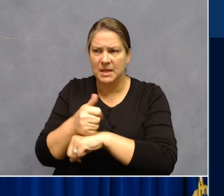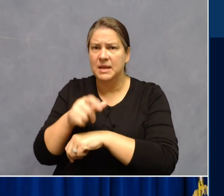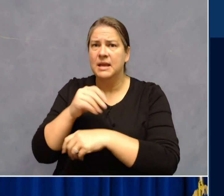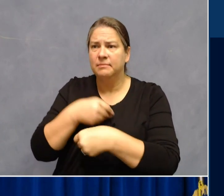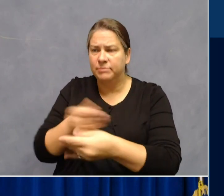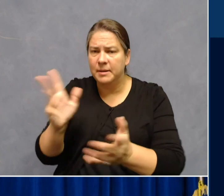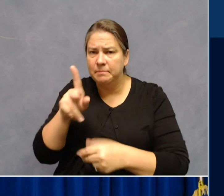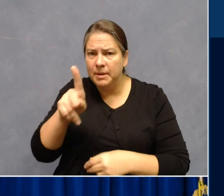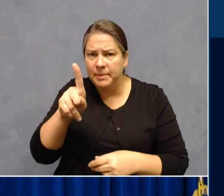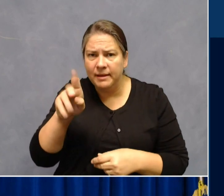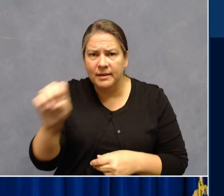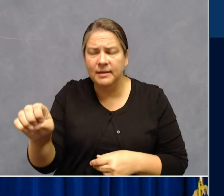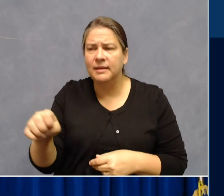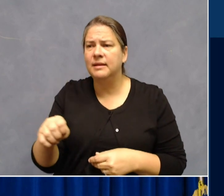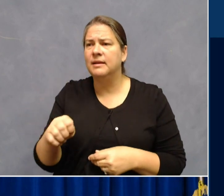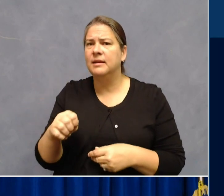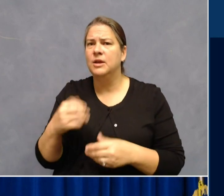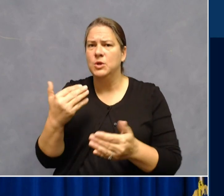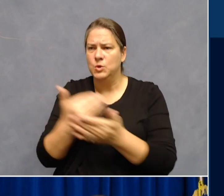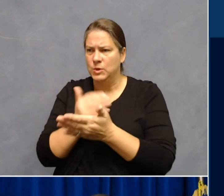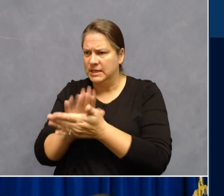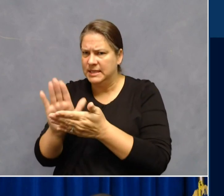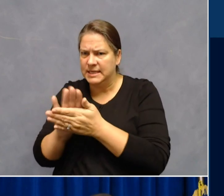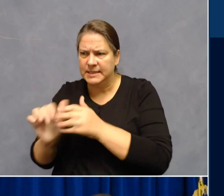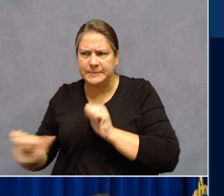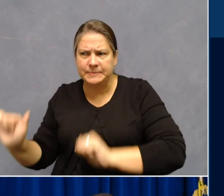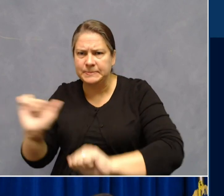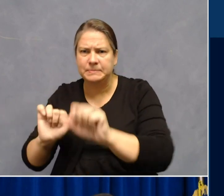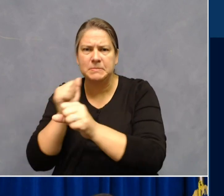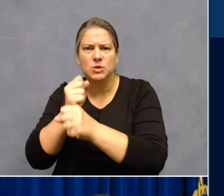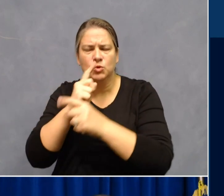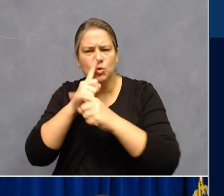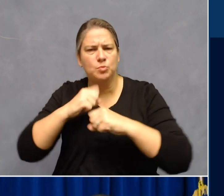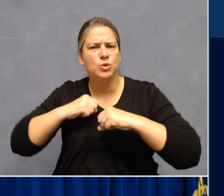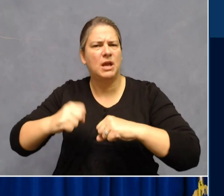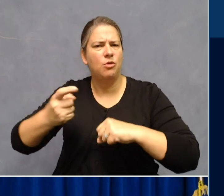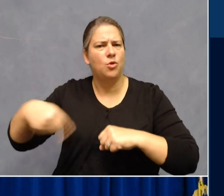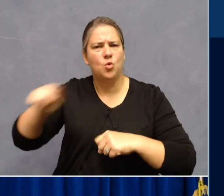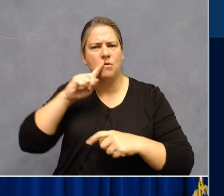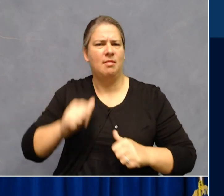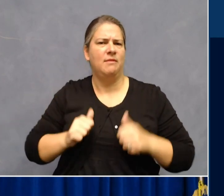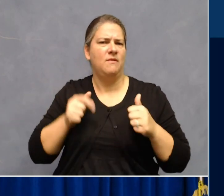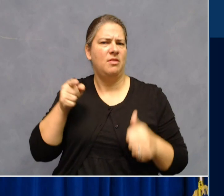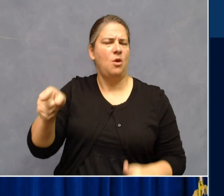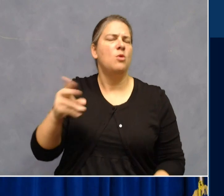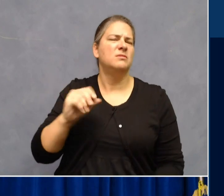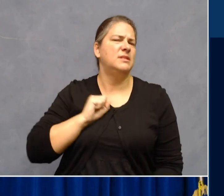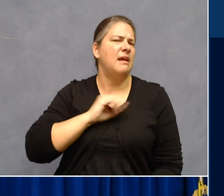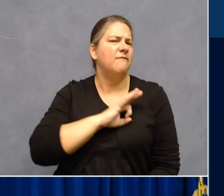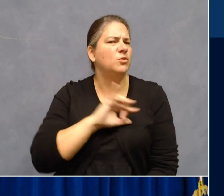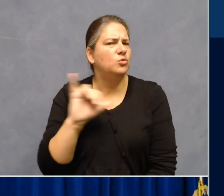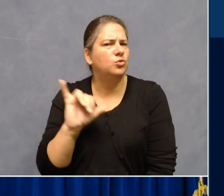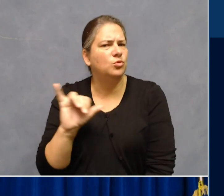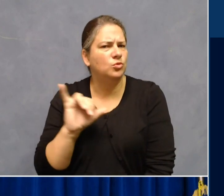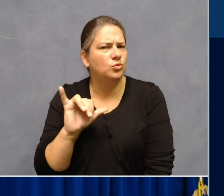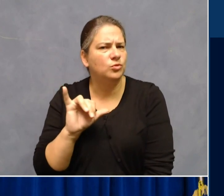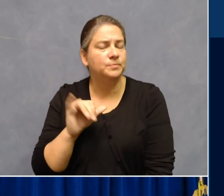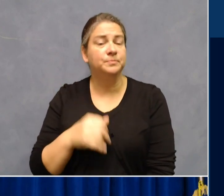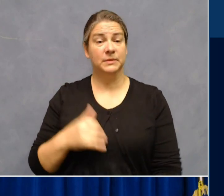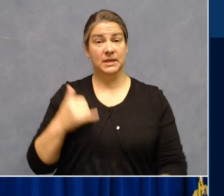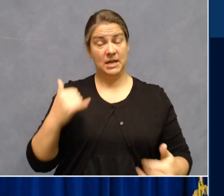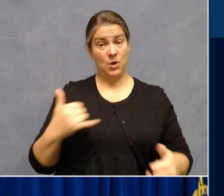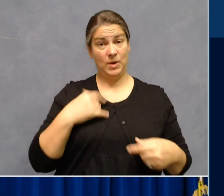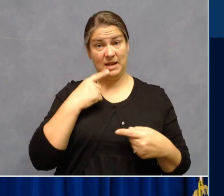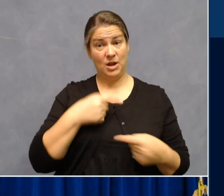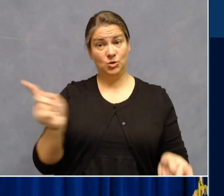cleaning protocols, all of which are necessary to protect residents and staff from COVID-19. So today we're announcing $2.8